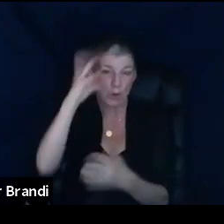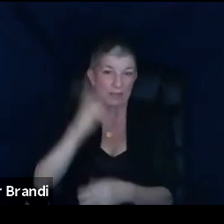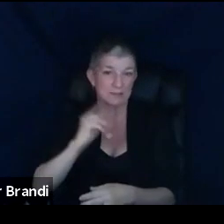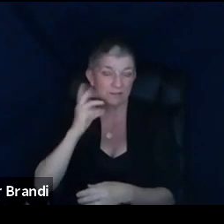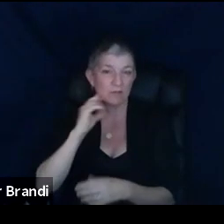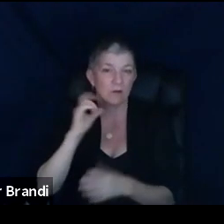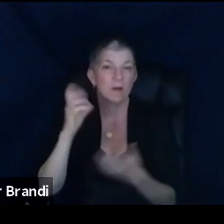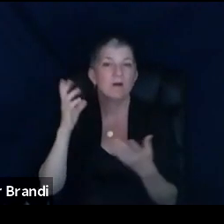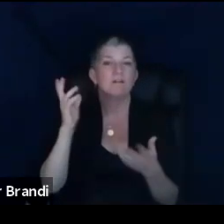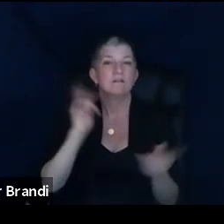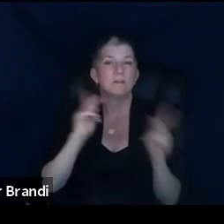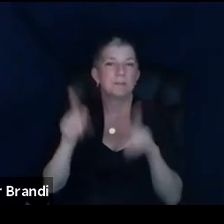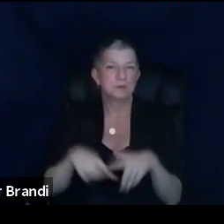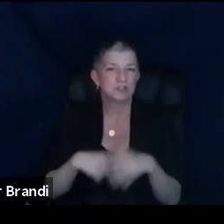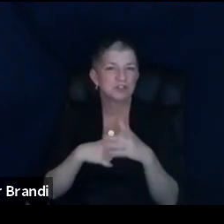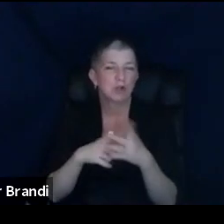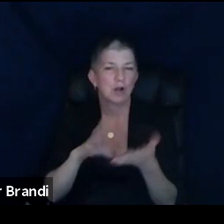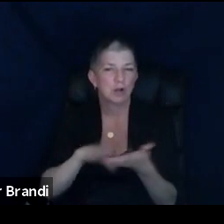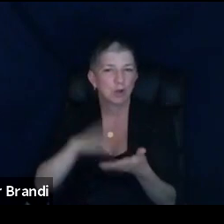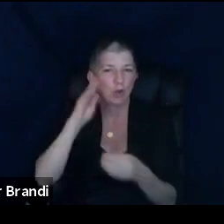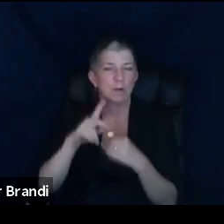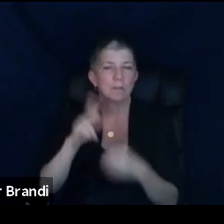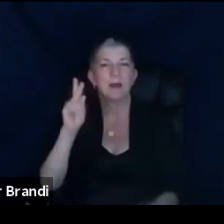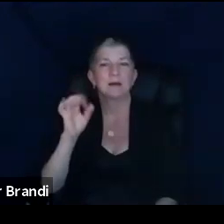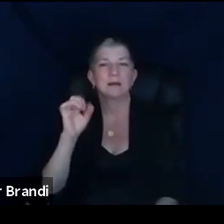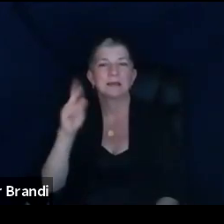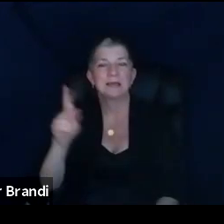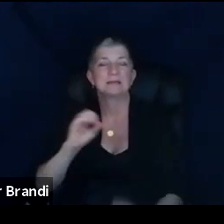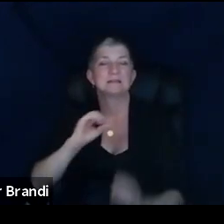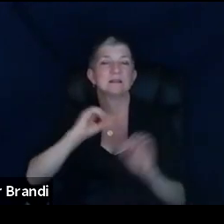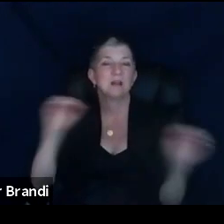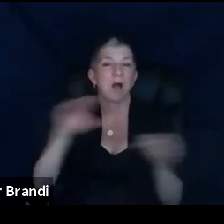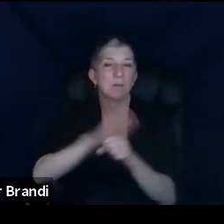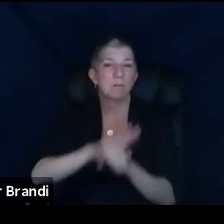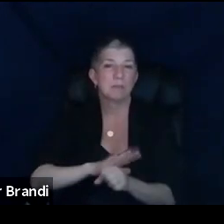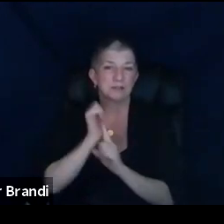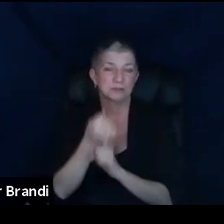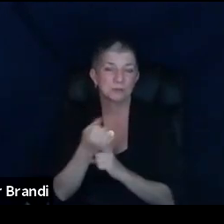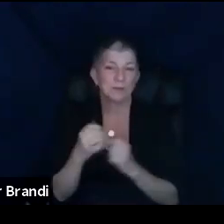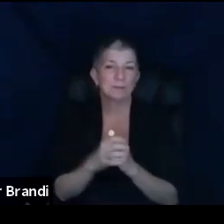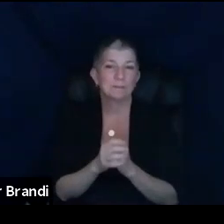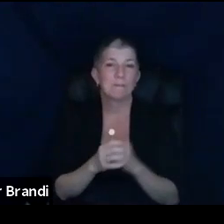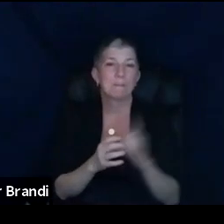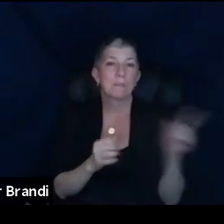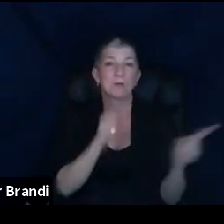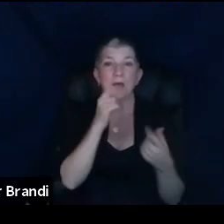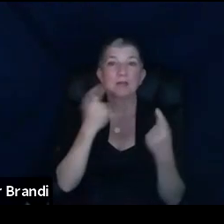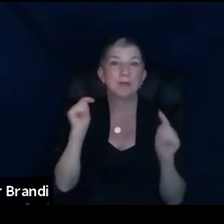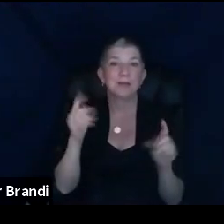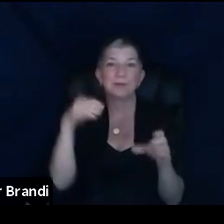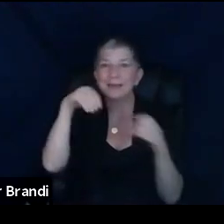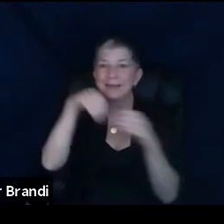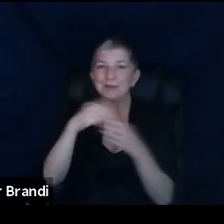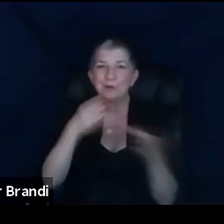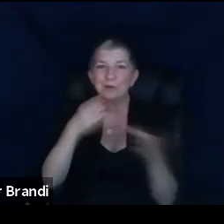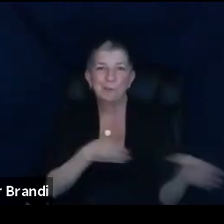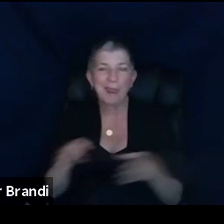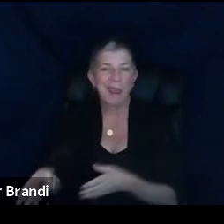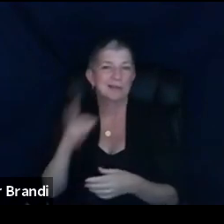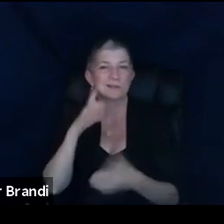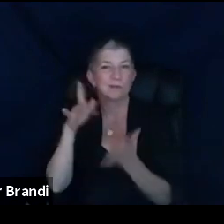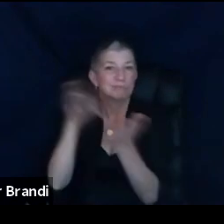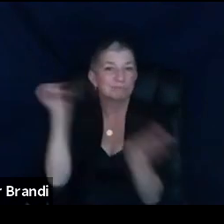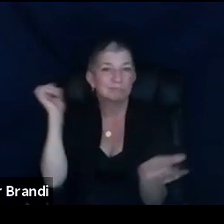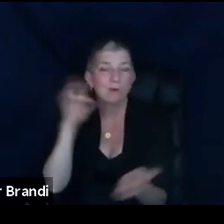into kink to be in a non-pressure situation with someone that's not trying to get into your pants, that's not trying to leverage this